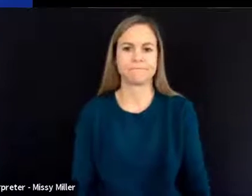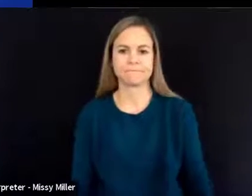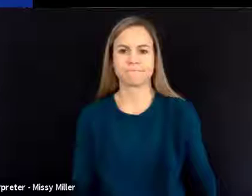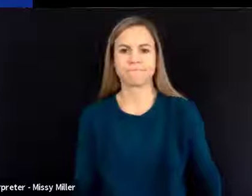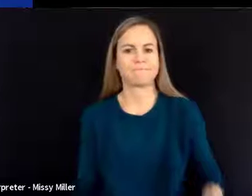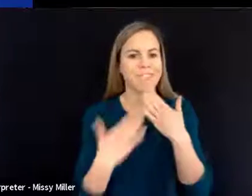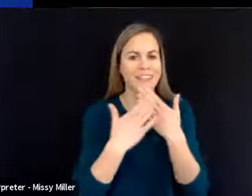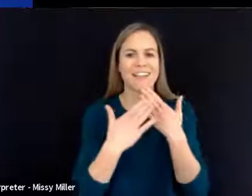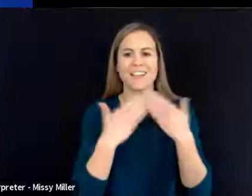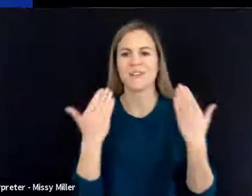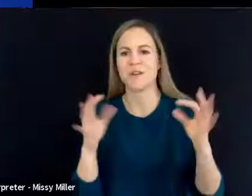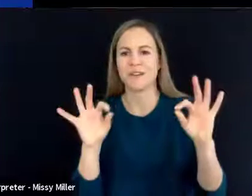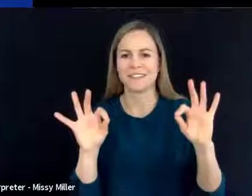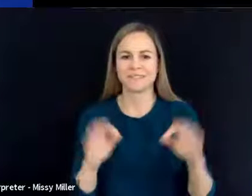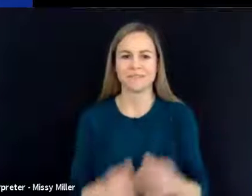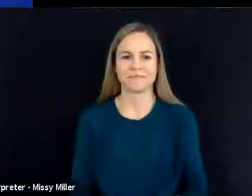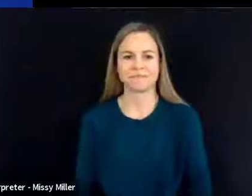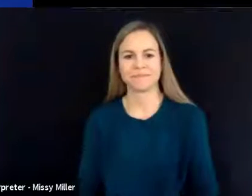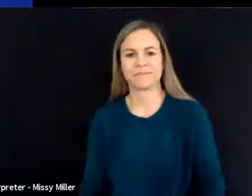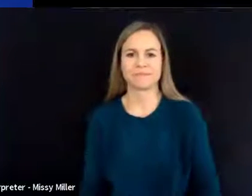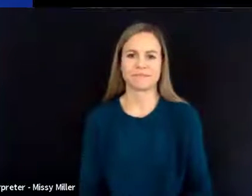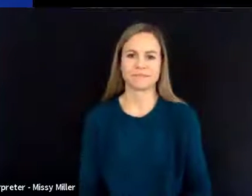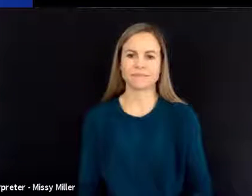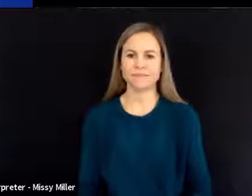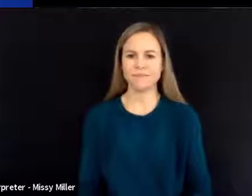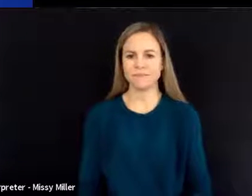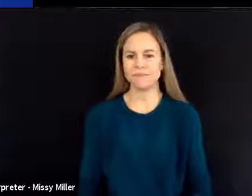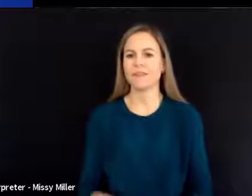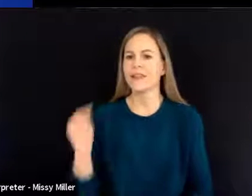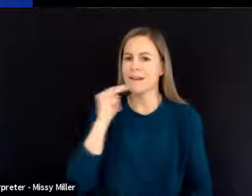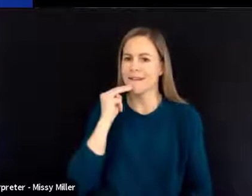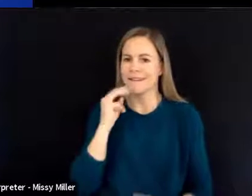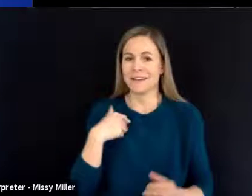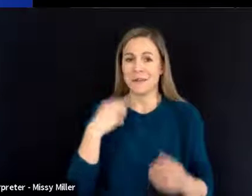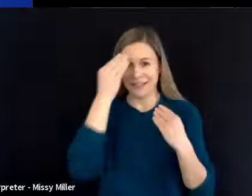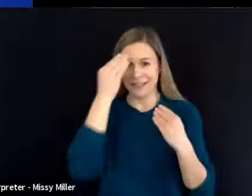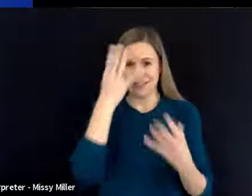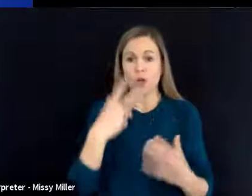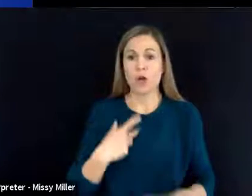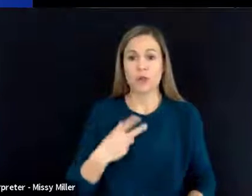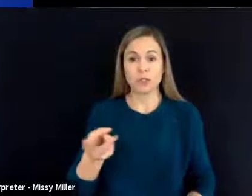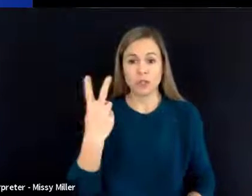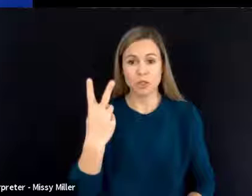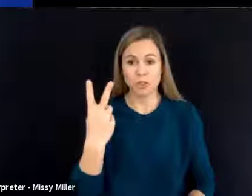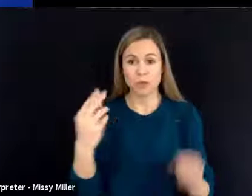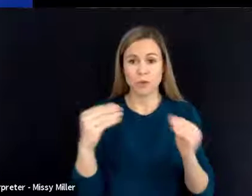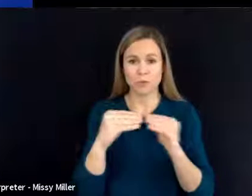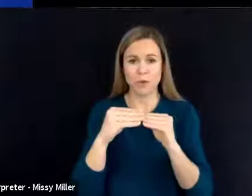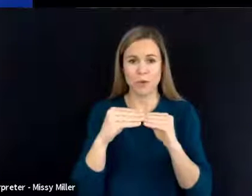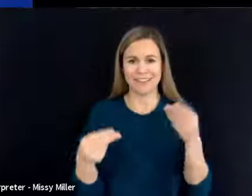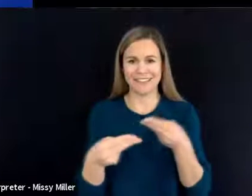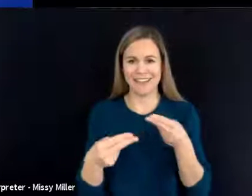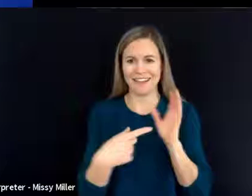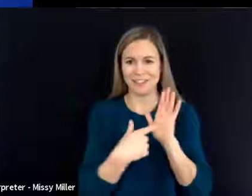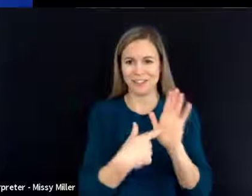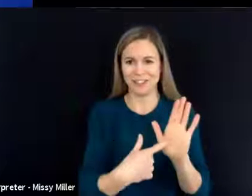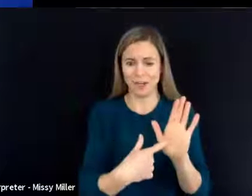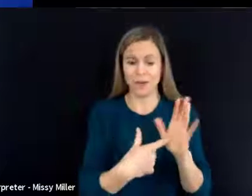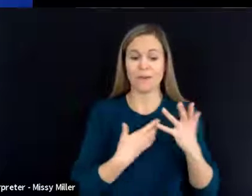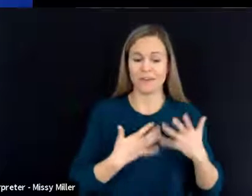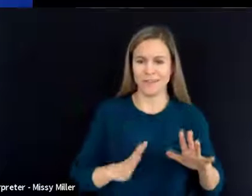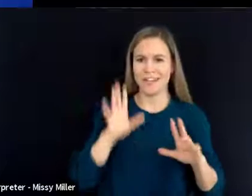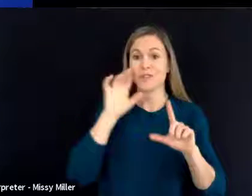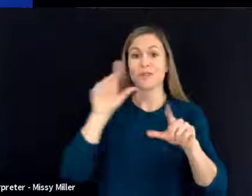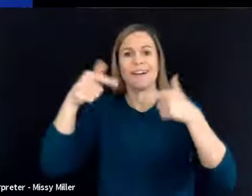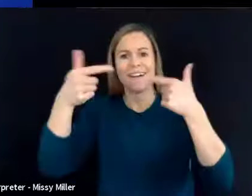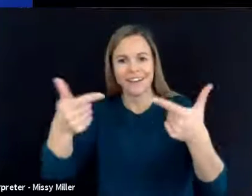Thank you. We're good. Great. So we only have 2 more slides for you guys, and then we're going to open it up to questions and